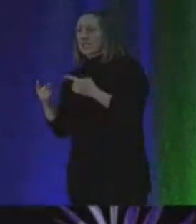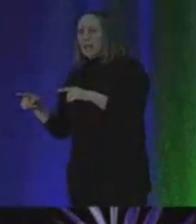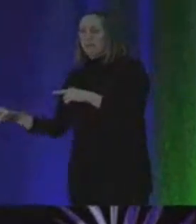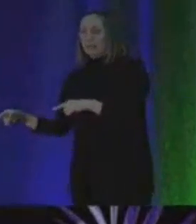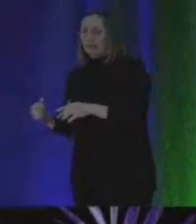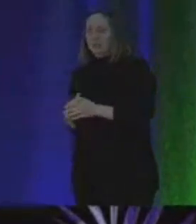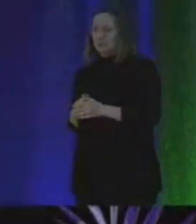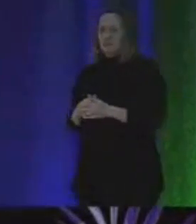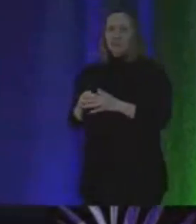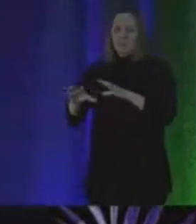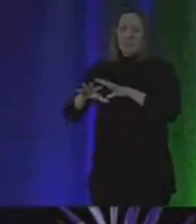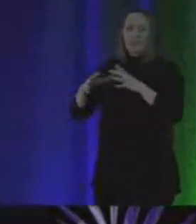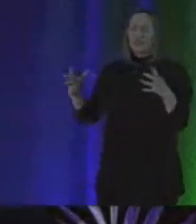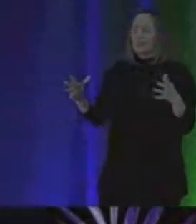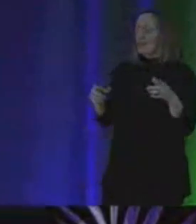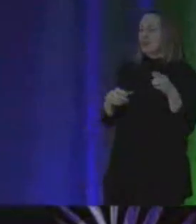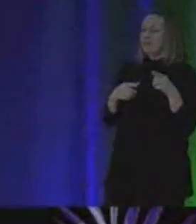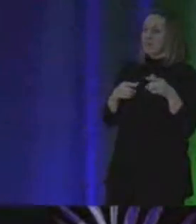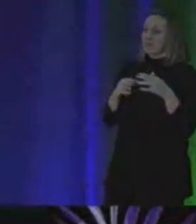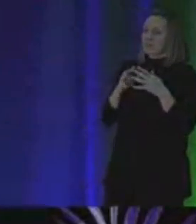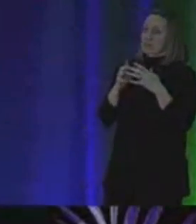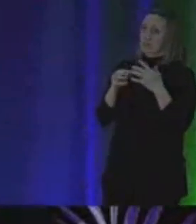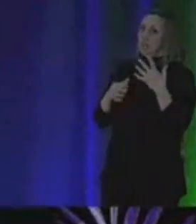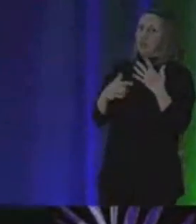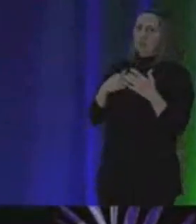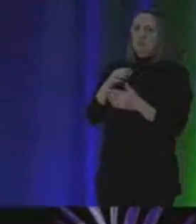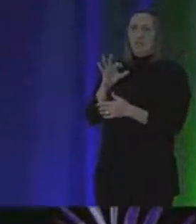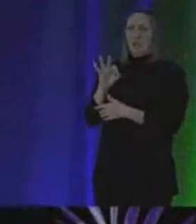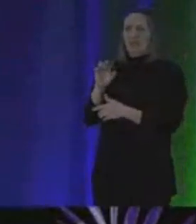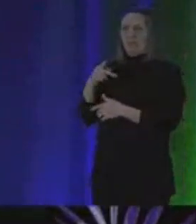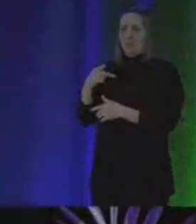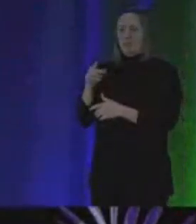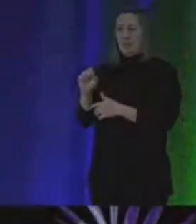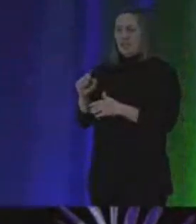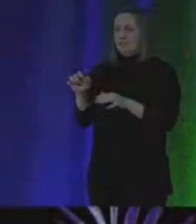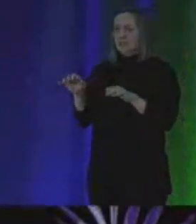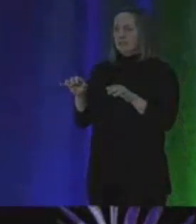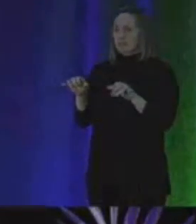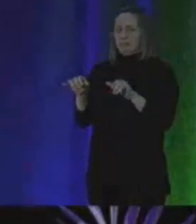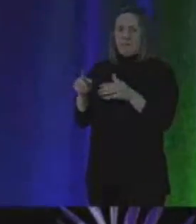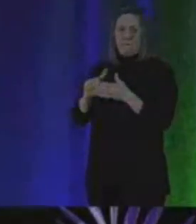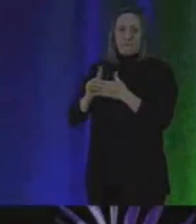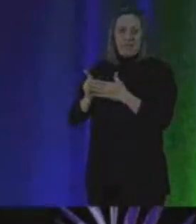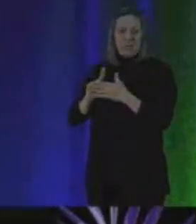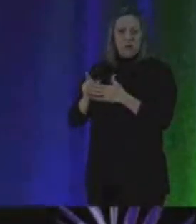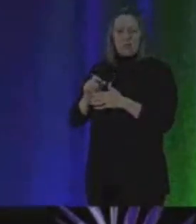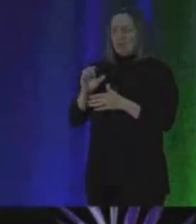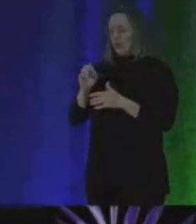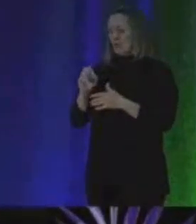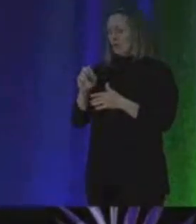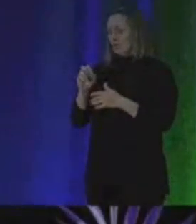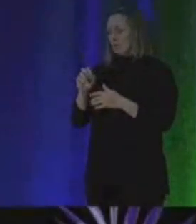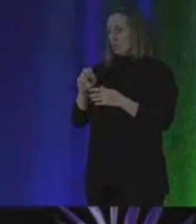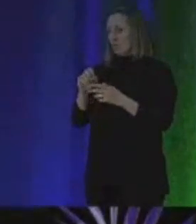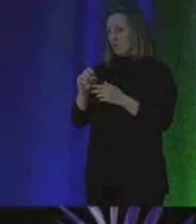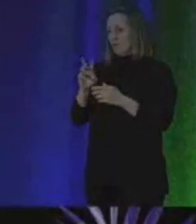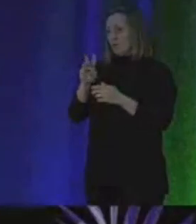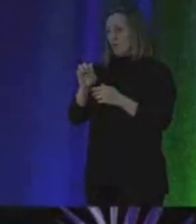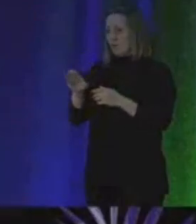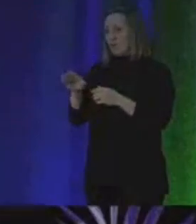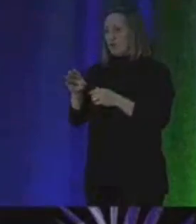There's a whole lot of you have like where's my FPS meter, right? So you have your core web vitals if you're into that.